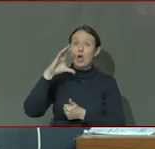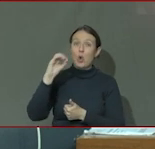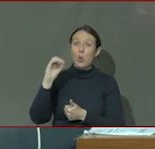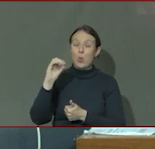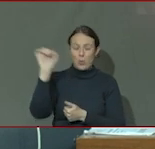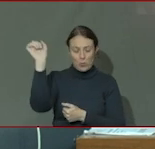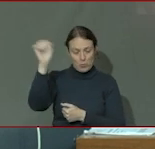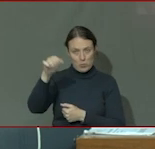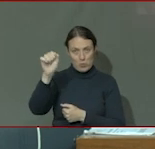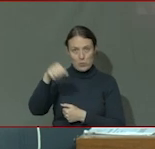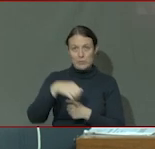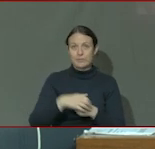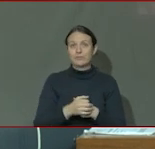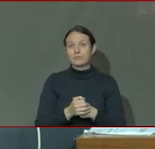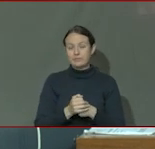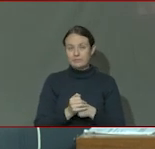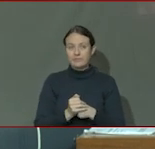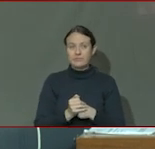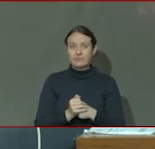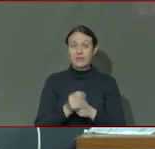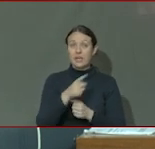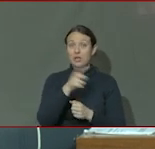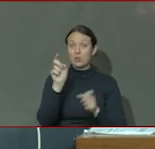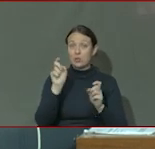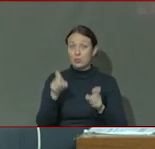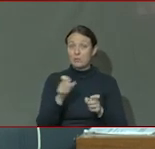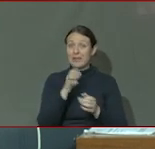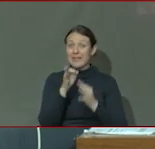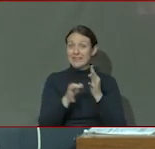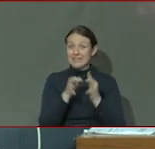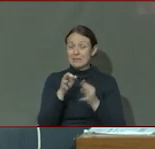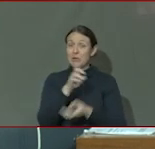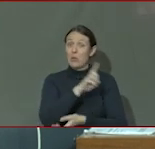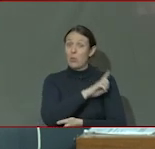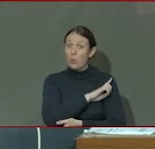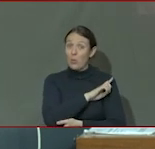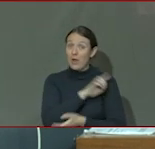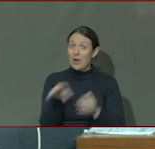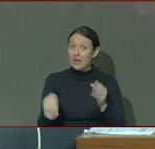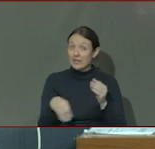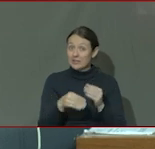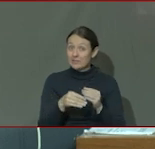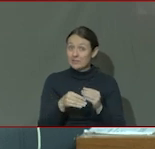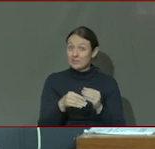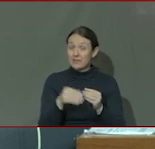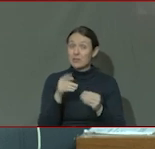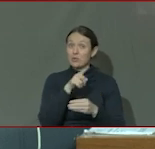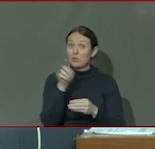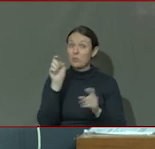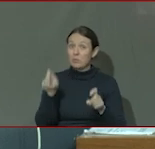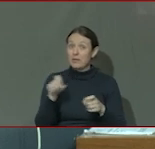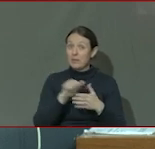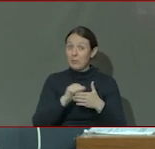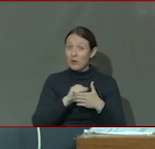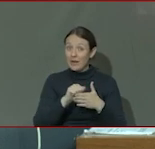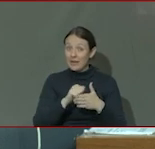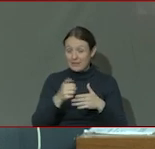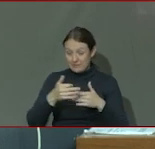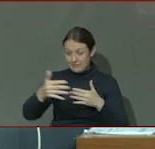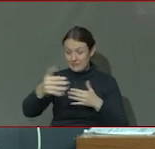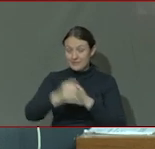Co-dominance. Because then you must be able to write, people, this, please write down there, I want you to go practice from now on until the end of the